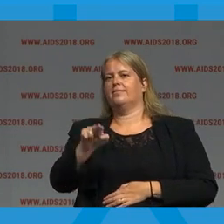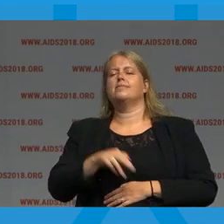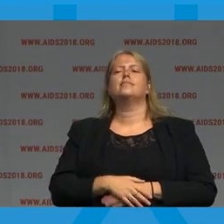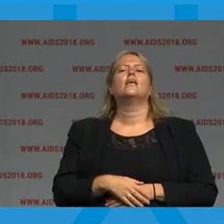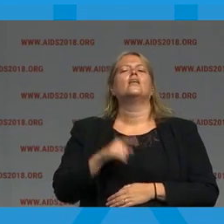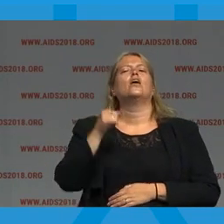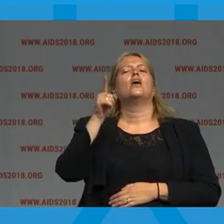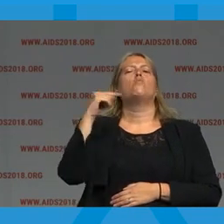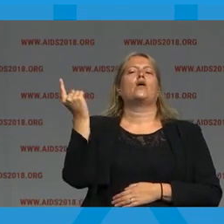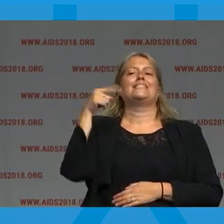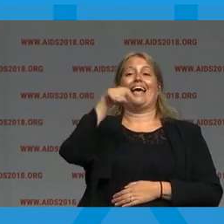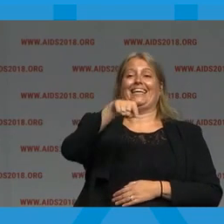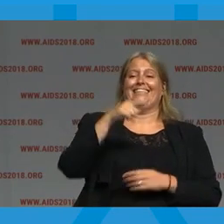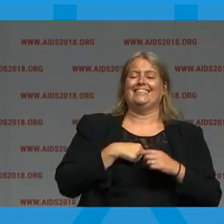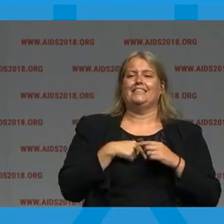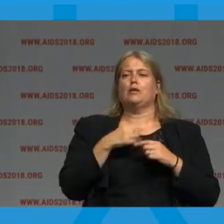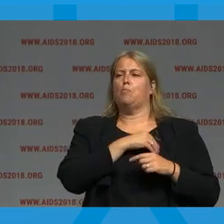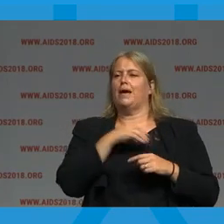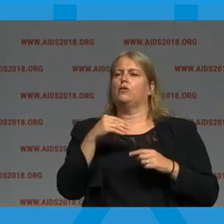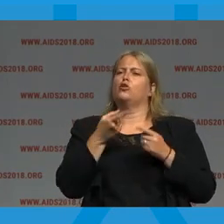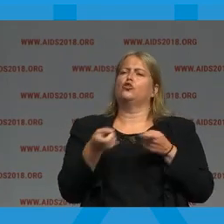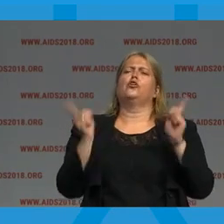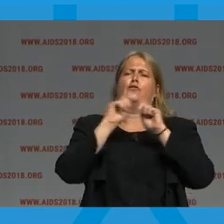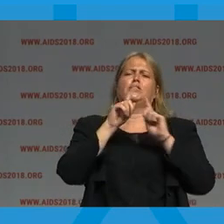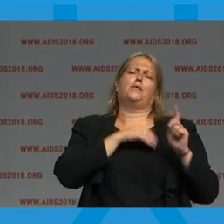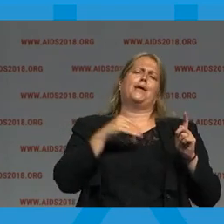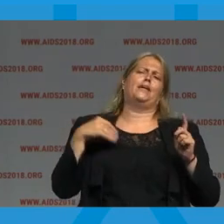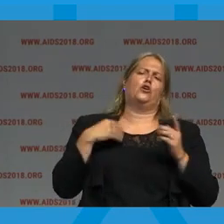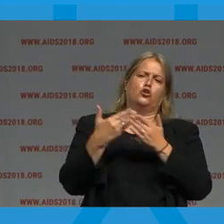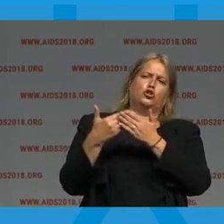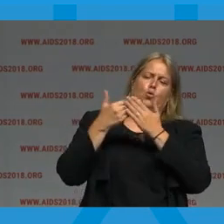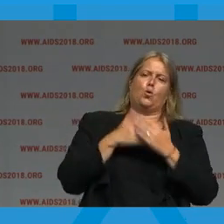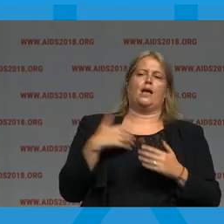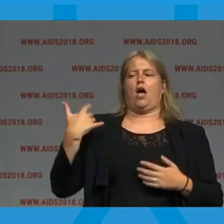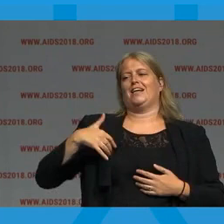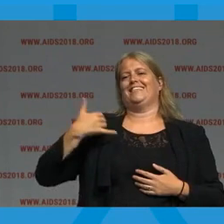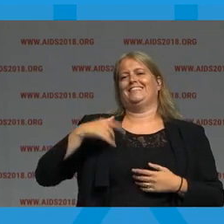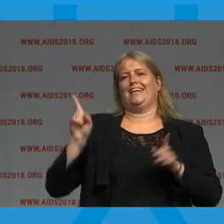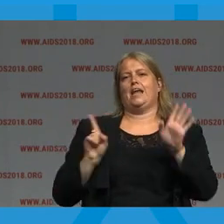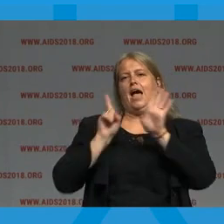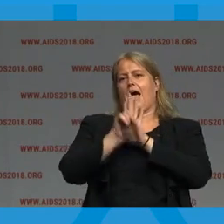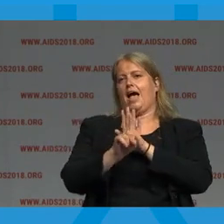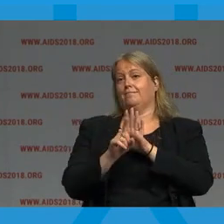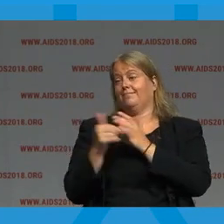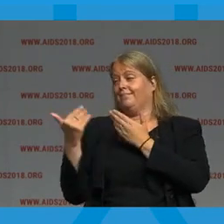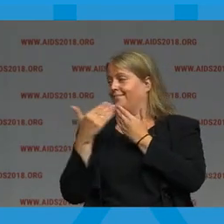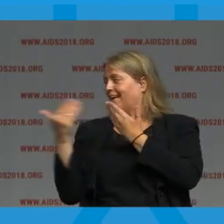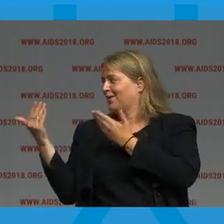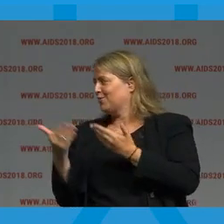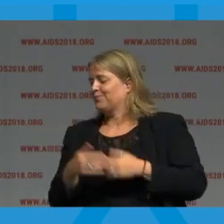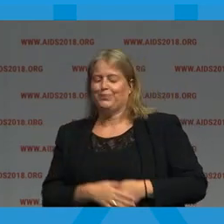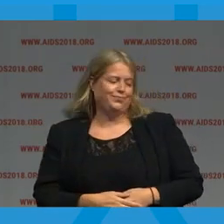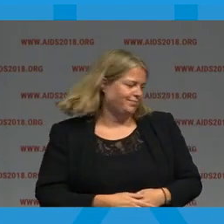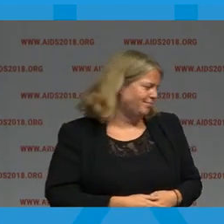Aires University Medical School, Argentina. Thank you, Pedro.